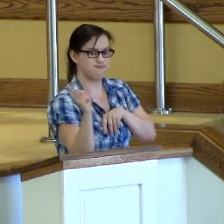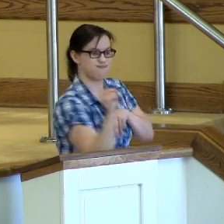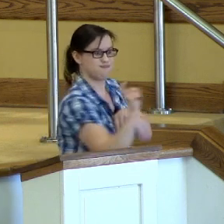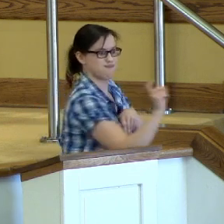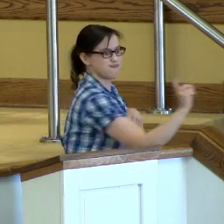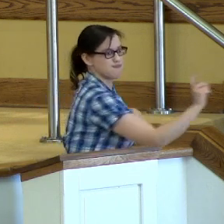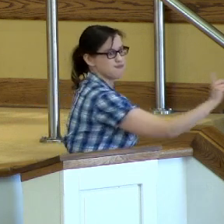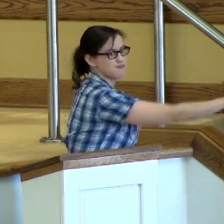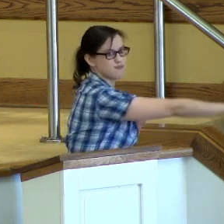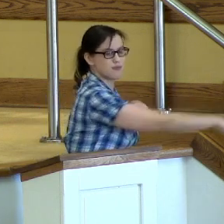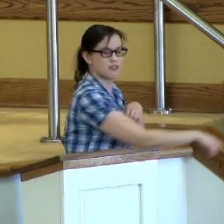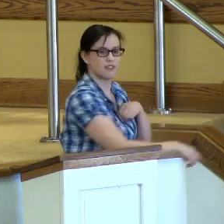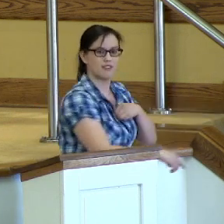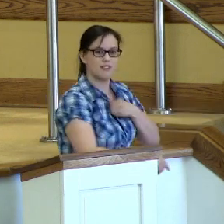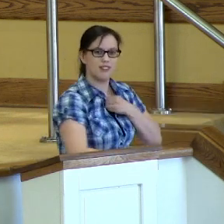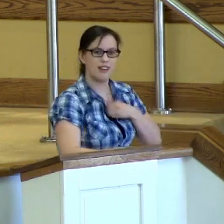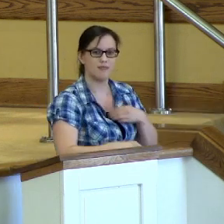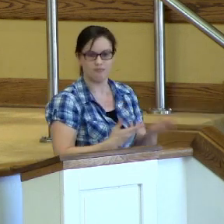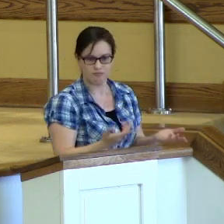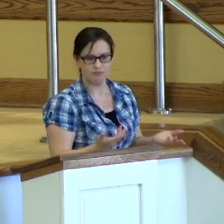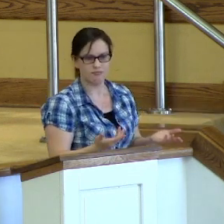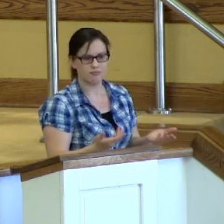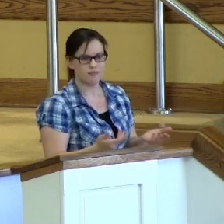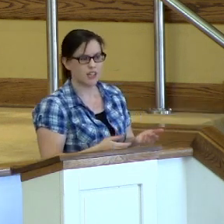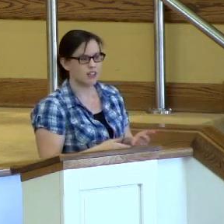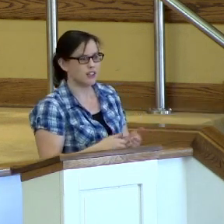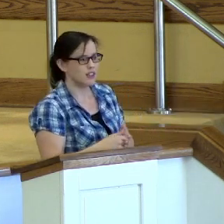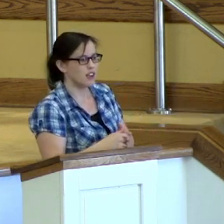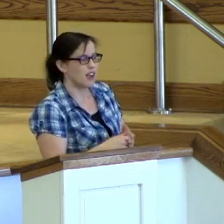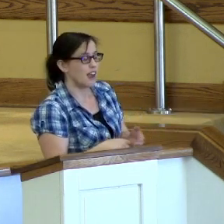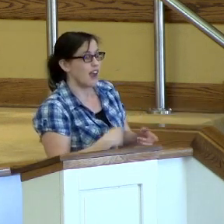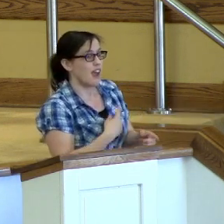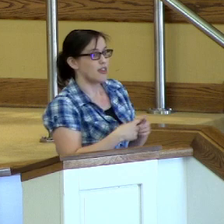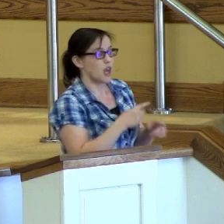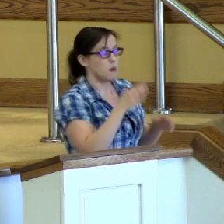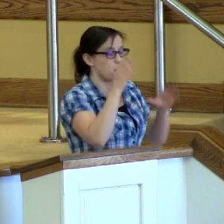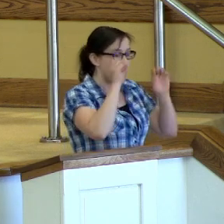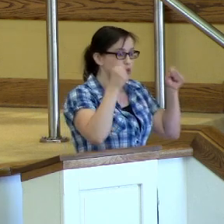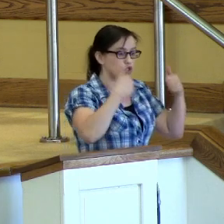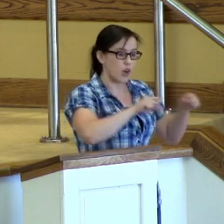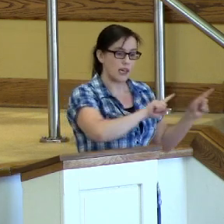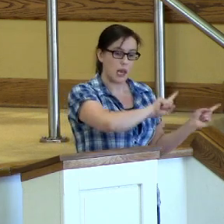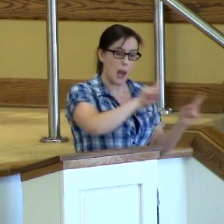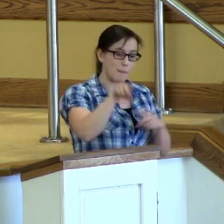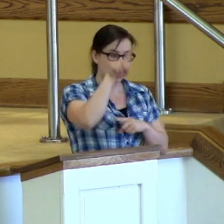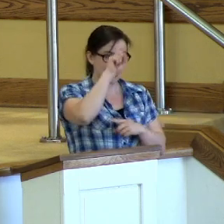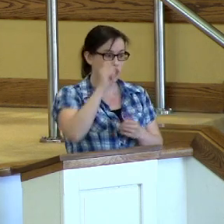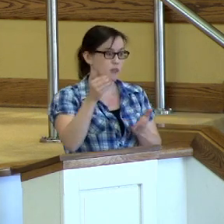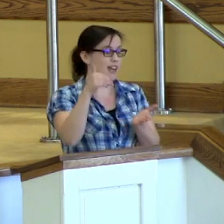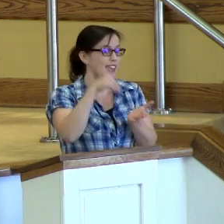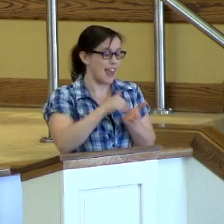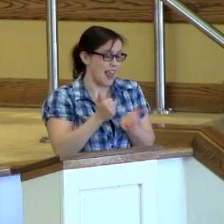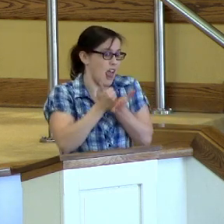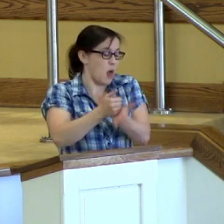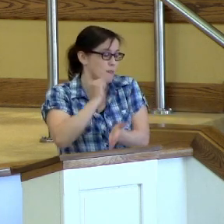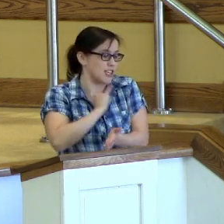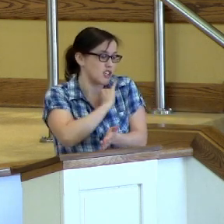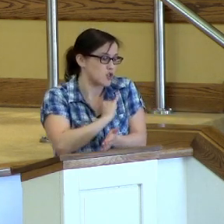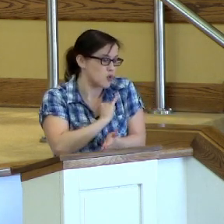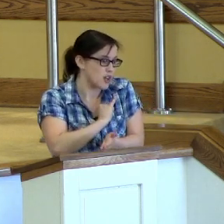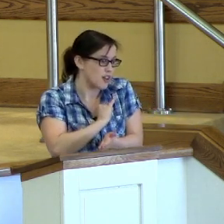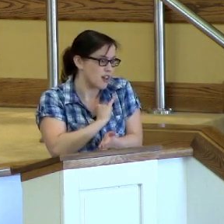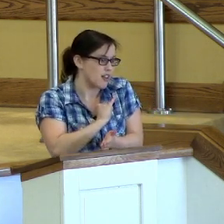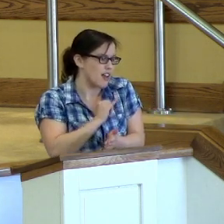day, the Israelites are like, you know, you're gonna kill us like you did that Egyptian? You're gonna smote us like you smote him? And all of a